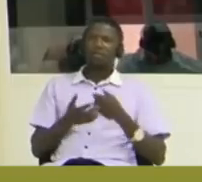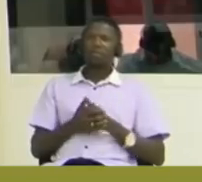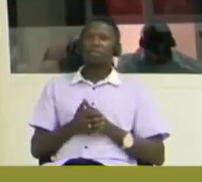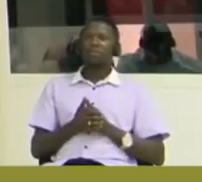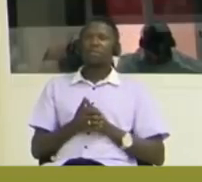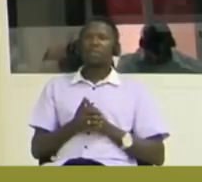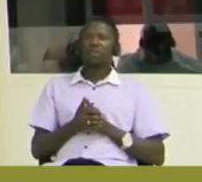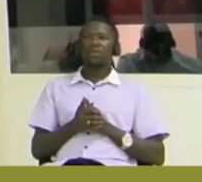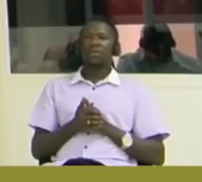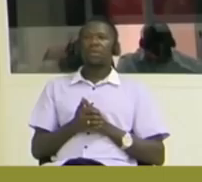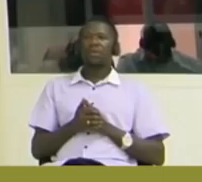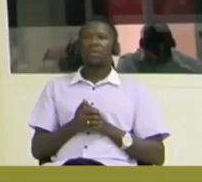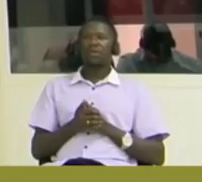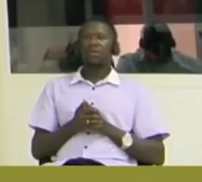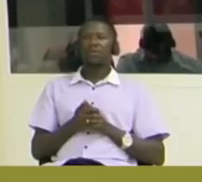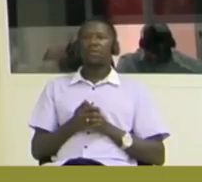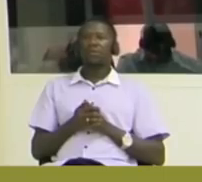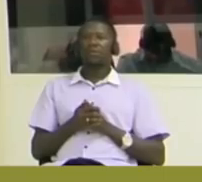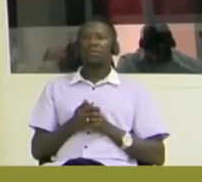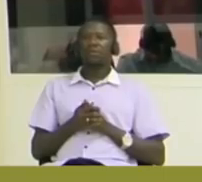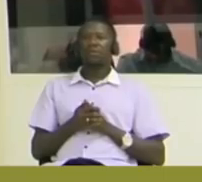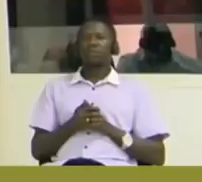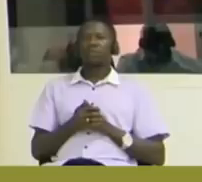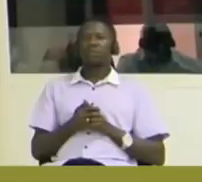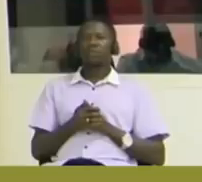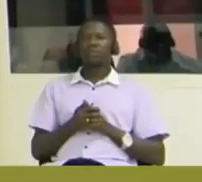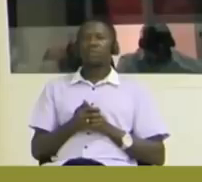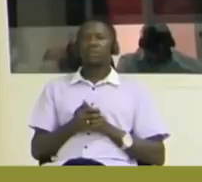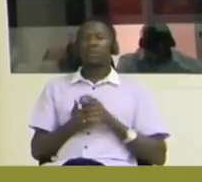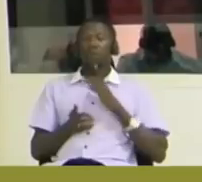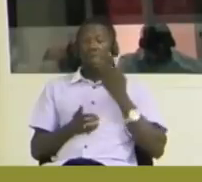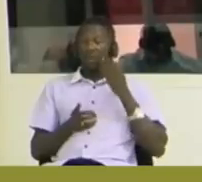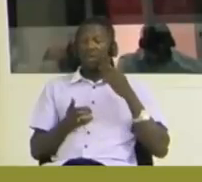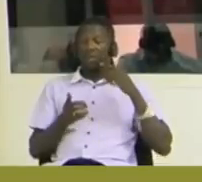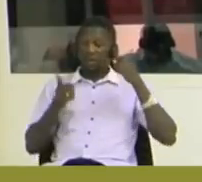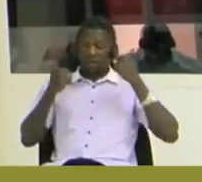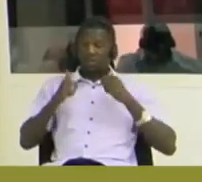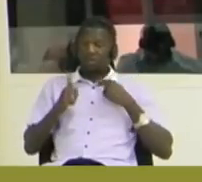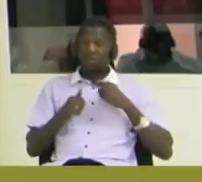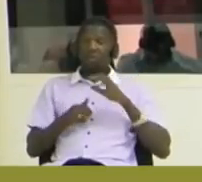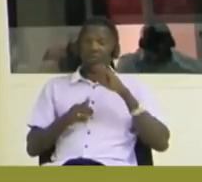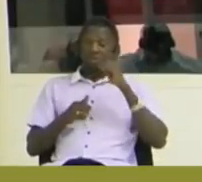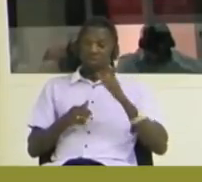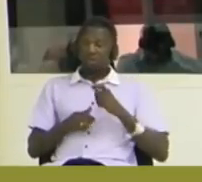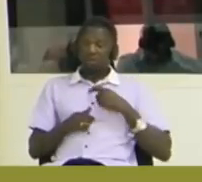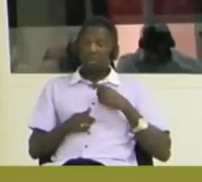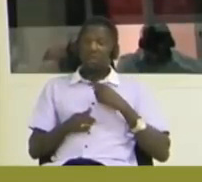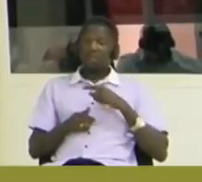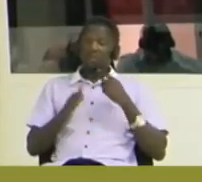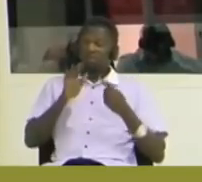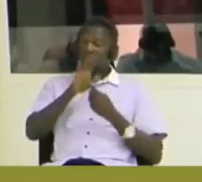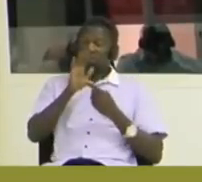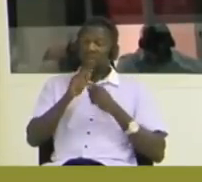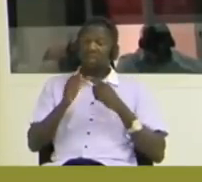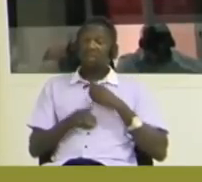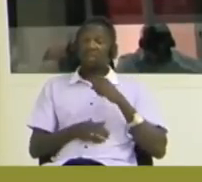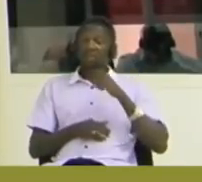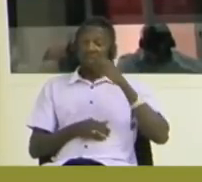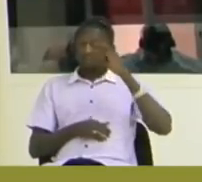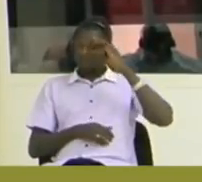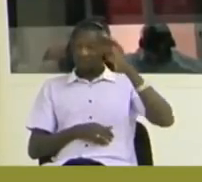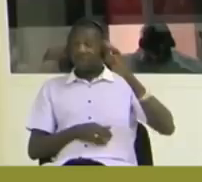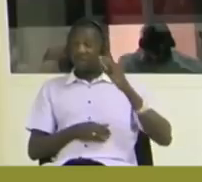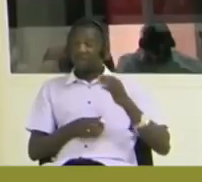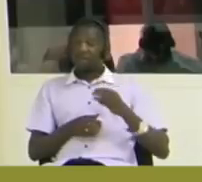it happens and somebody as important as his own finance minister dies, then it becomes an important